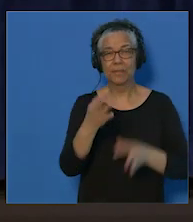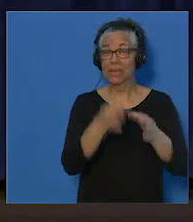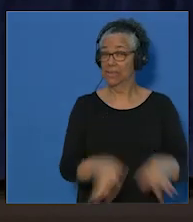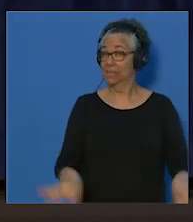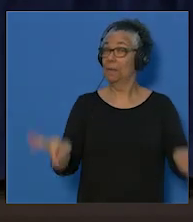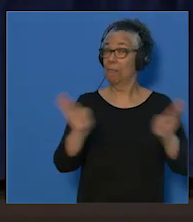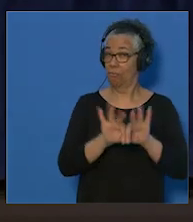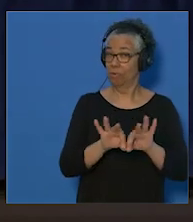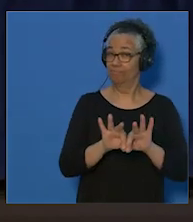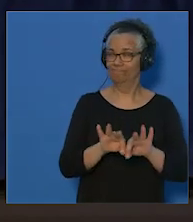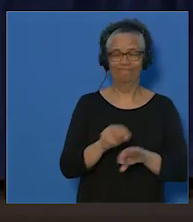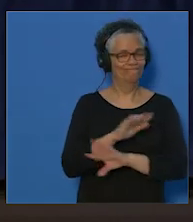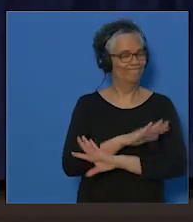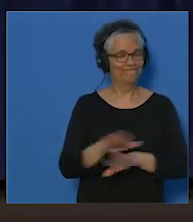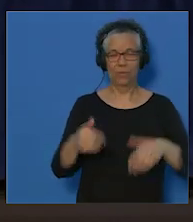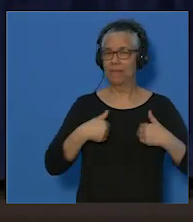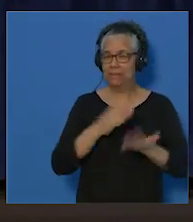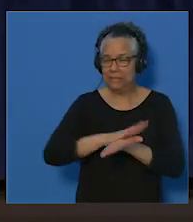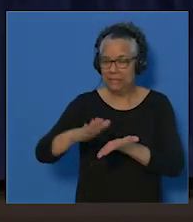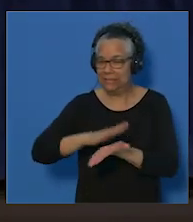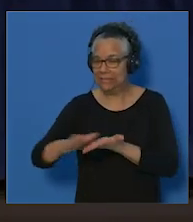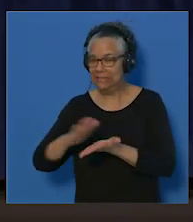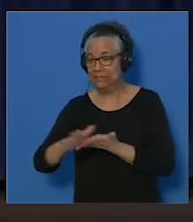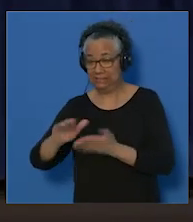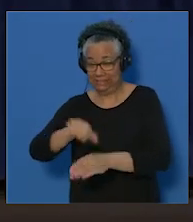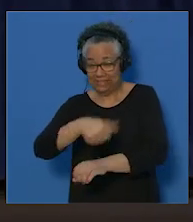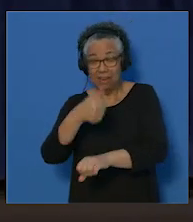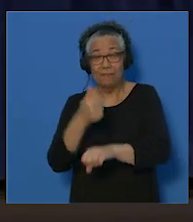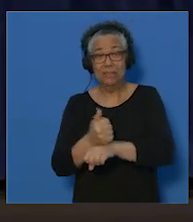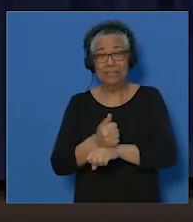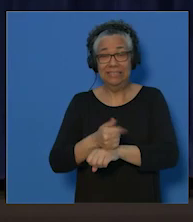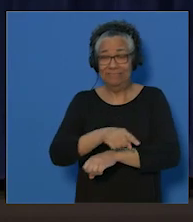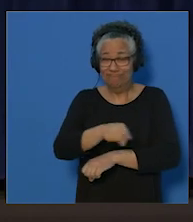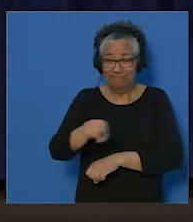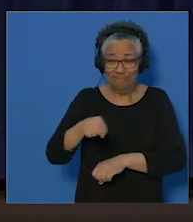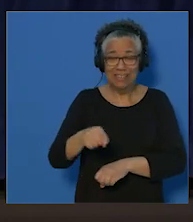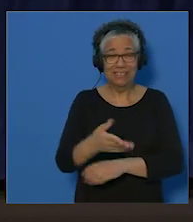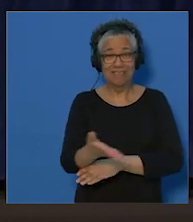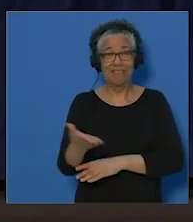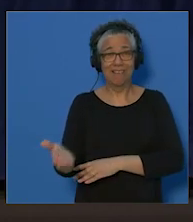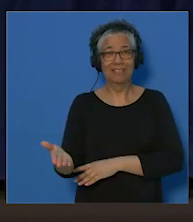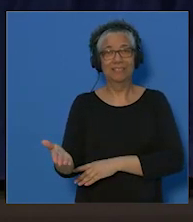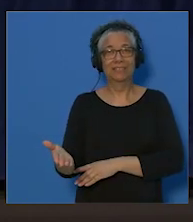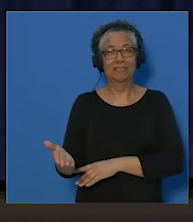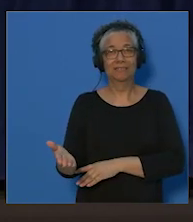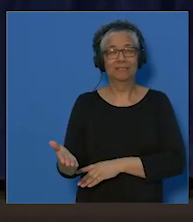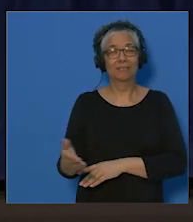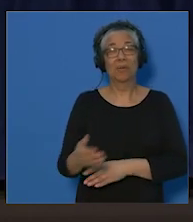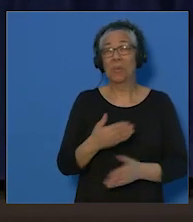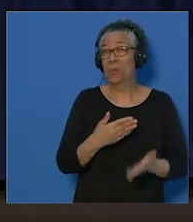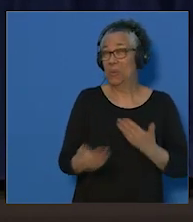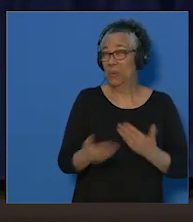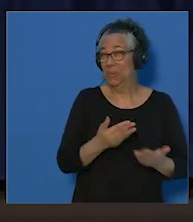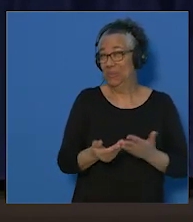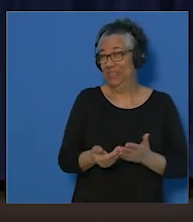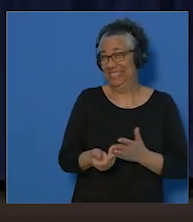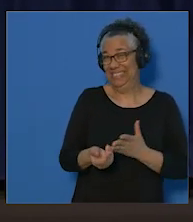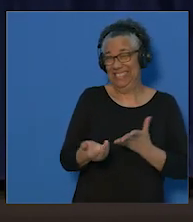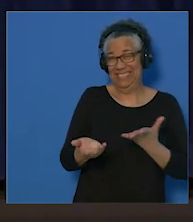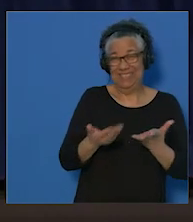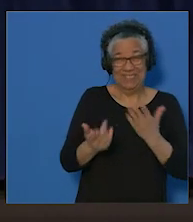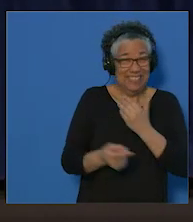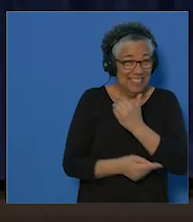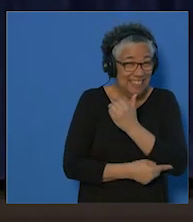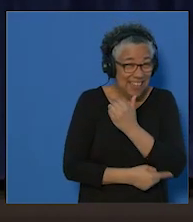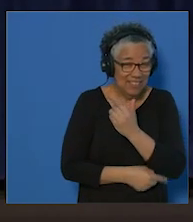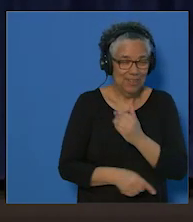important as we do not have the cleaning regimes in place yet for those particular items, and therefore, although it is very tempting to allow children